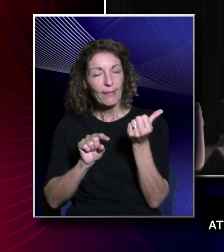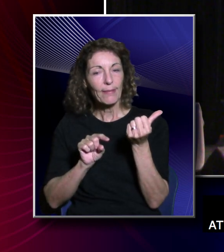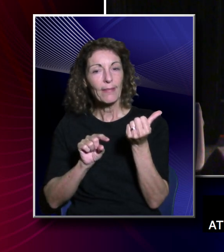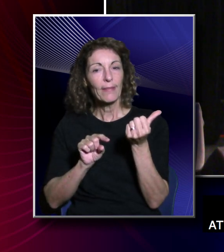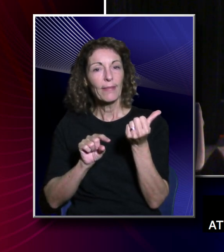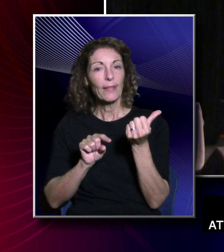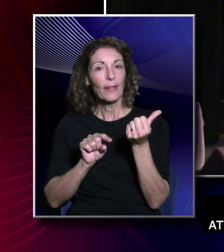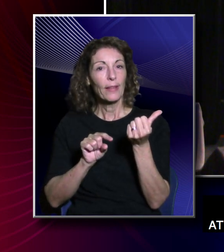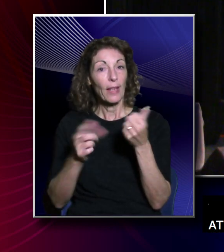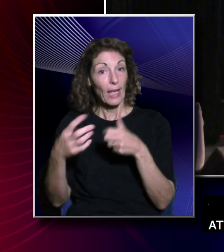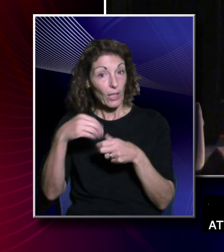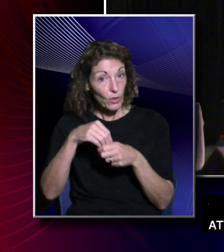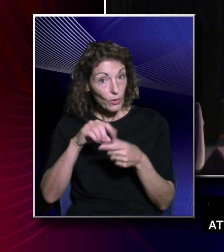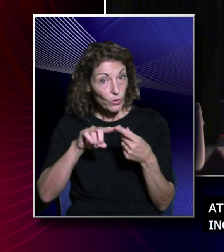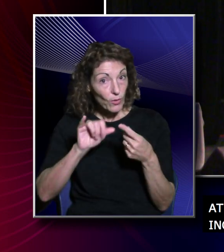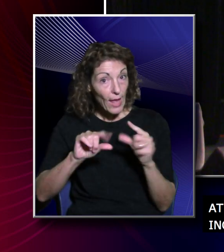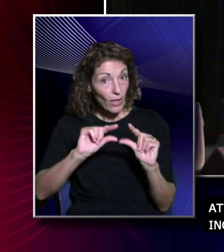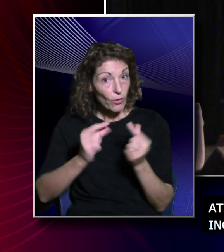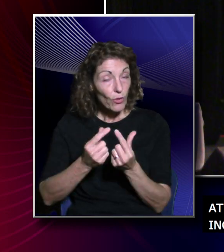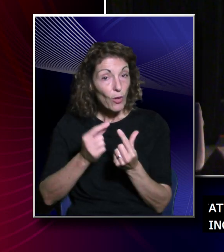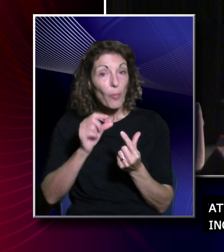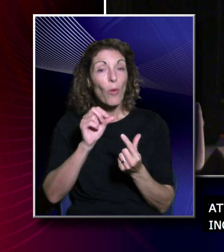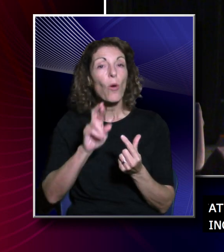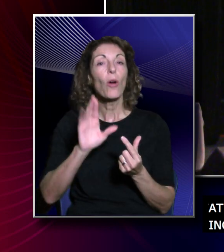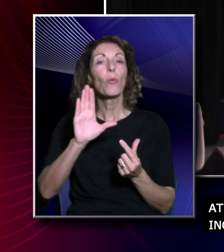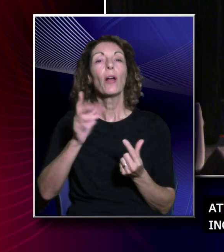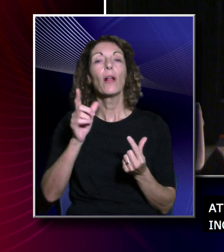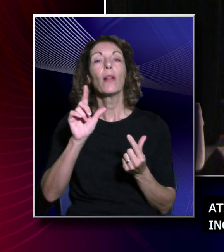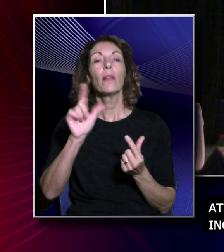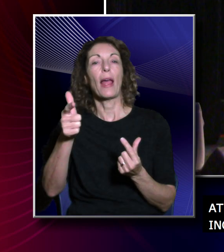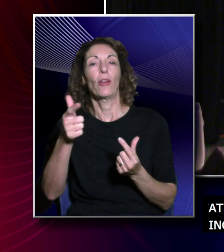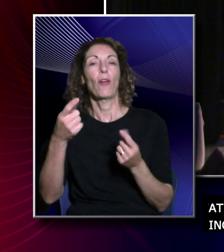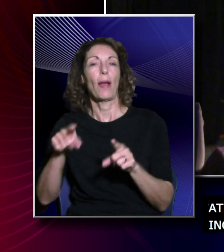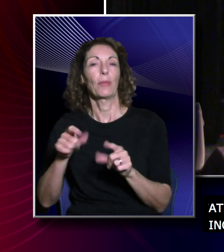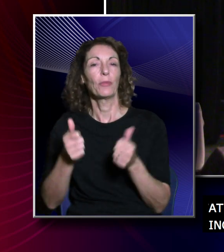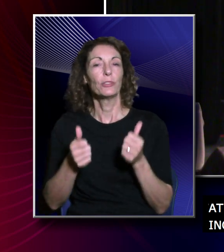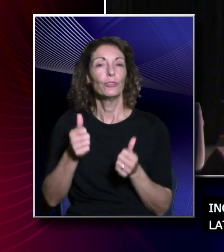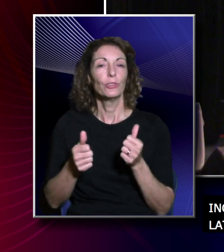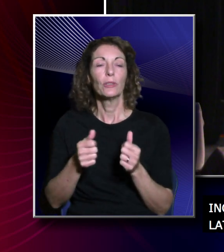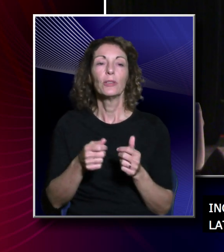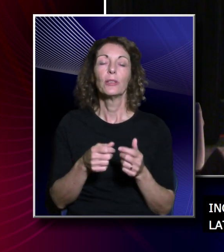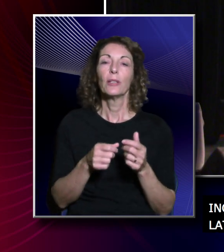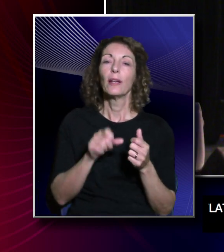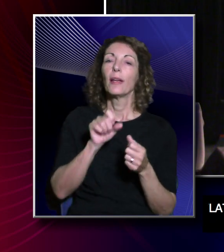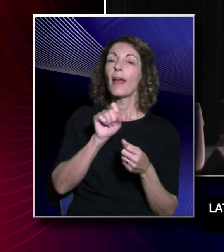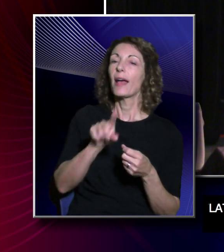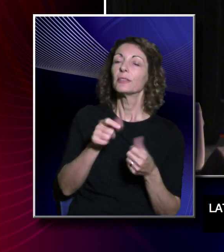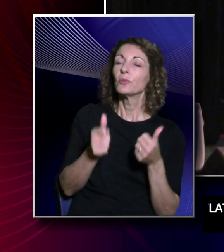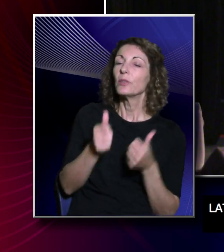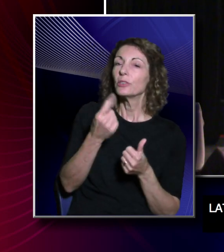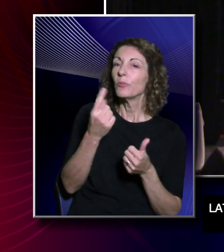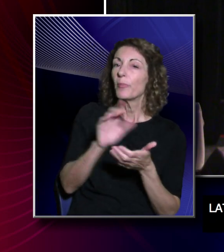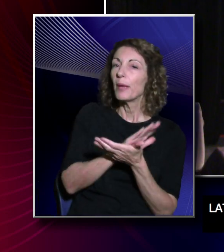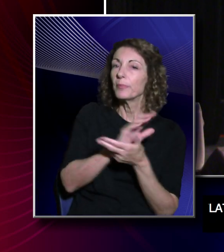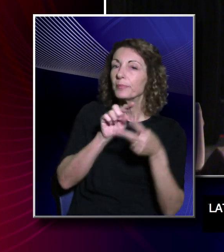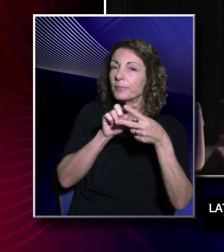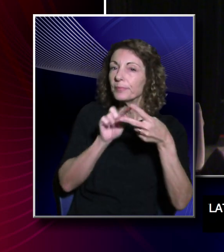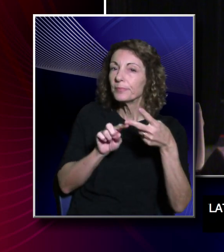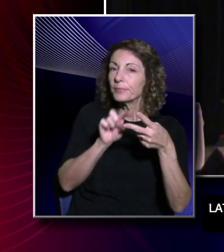Were they included in this grouping, or is that going to occur later? Which document are you referring to?